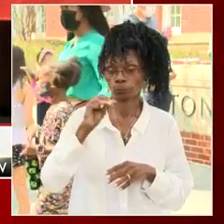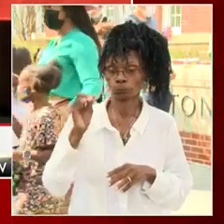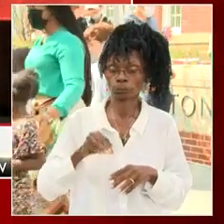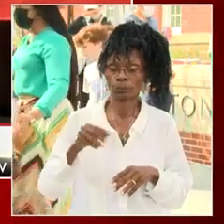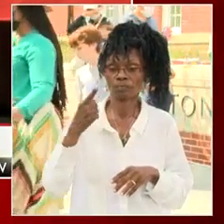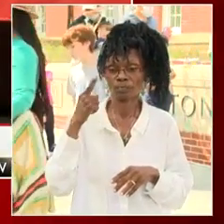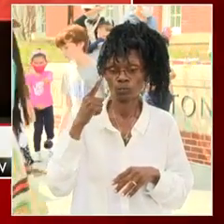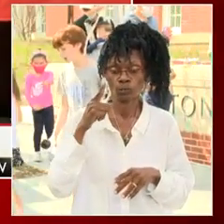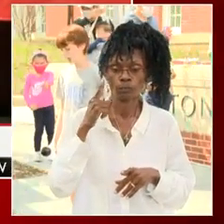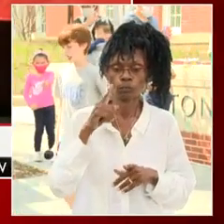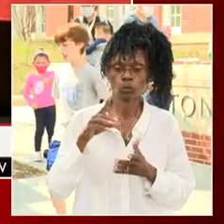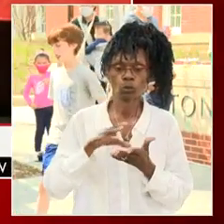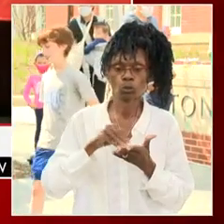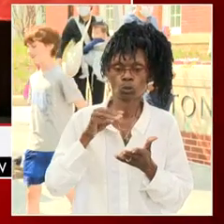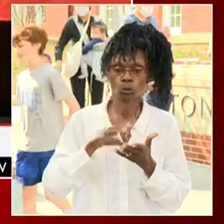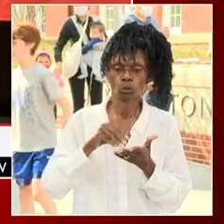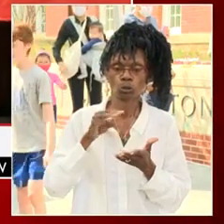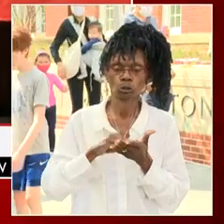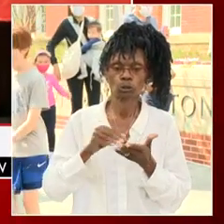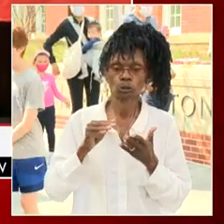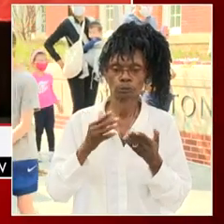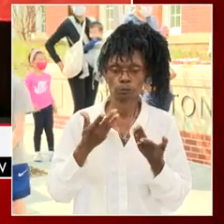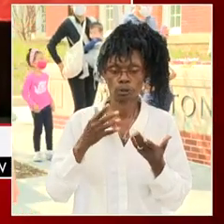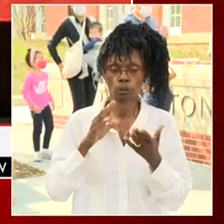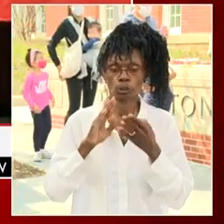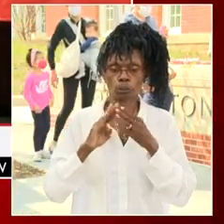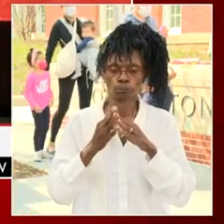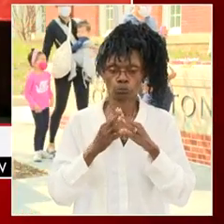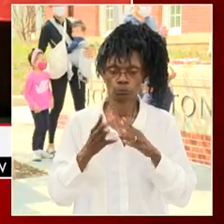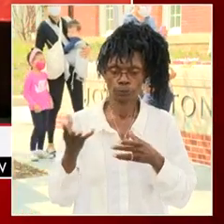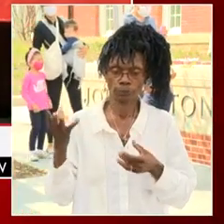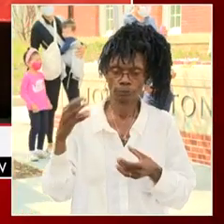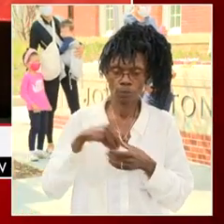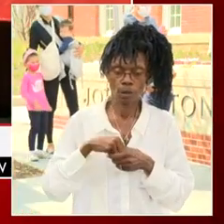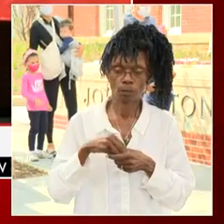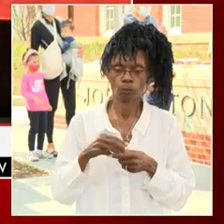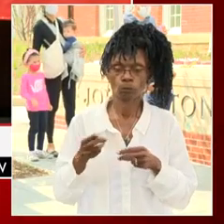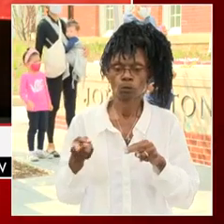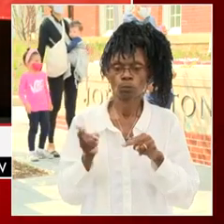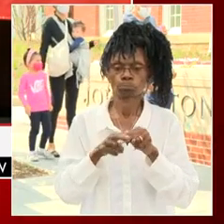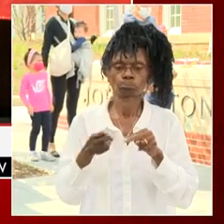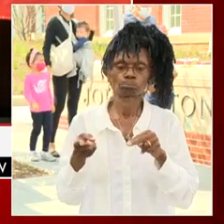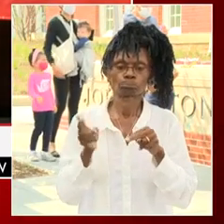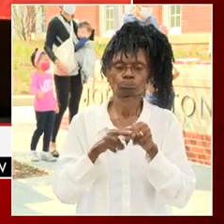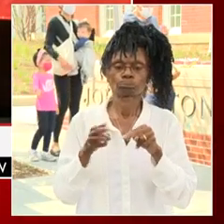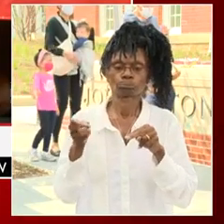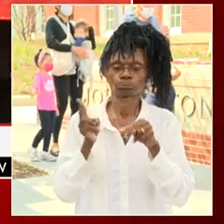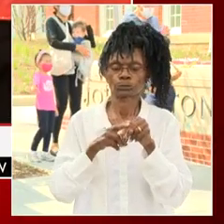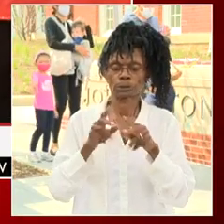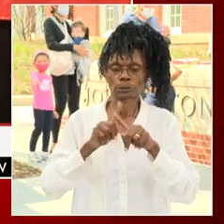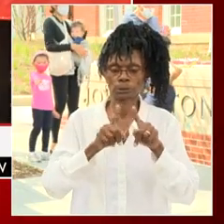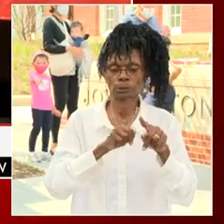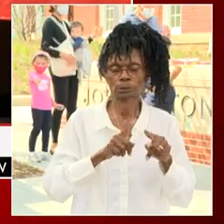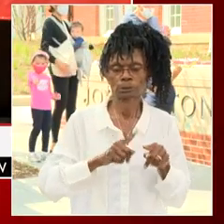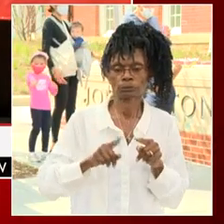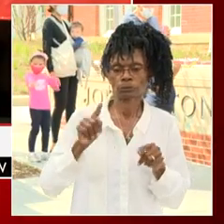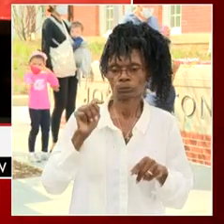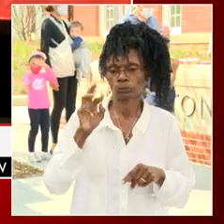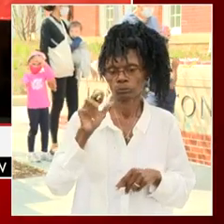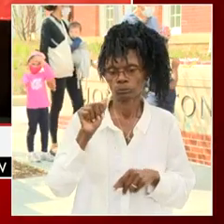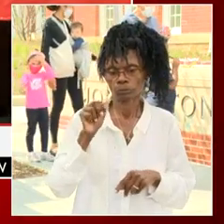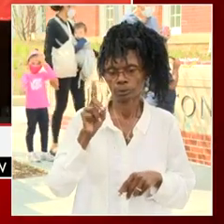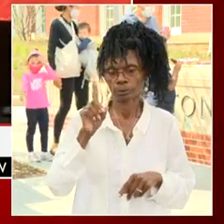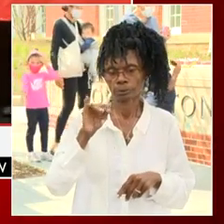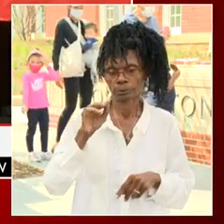to slowly build back some of our traditions in this new space. To our students, welcome